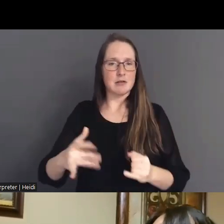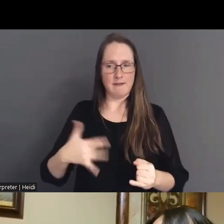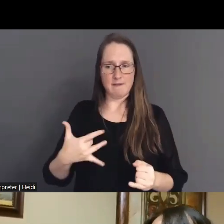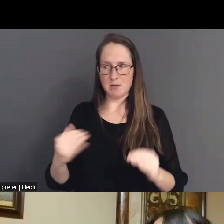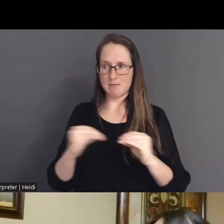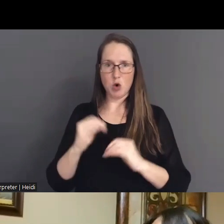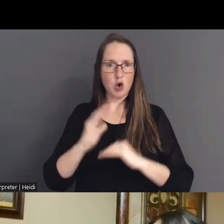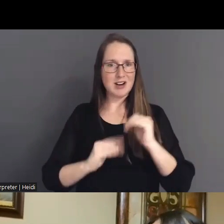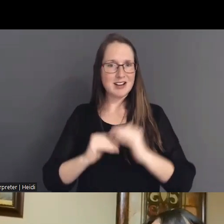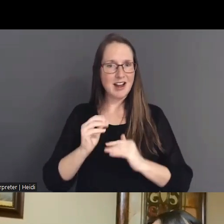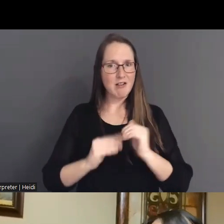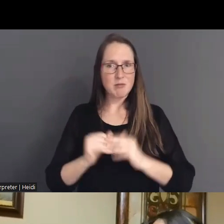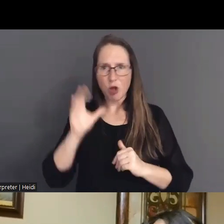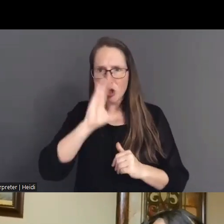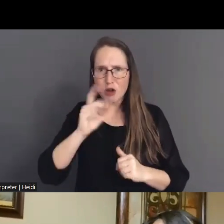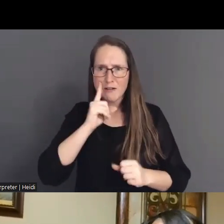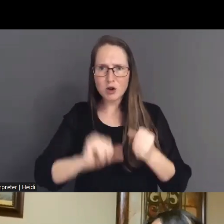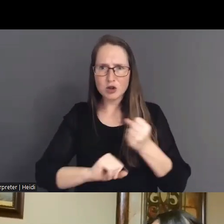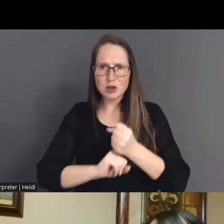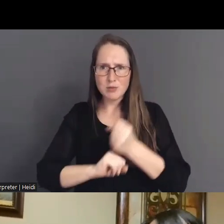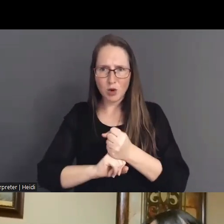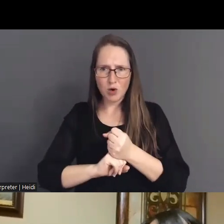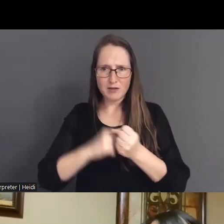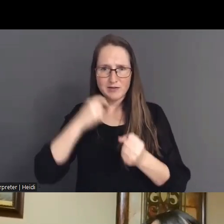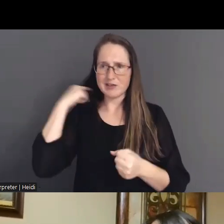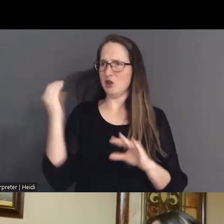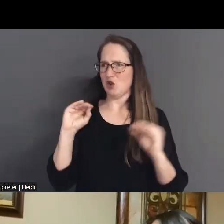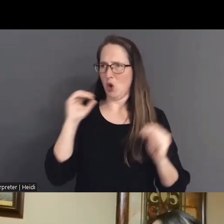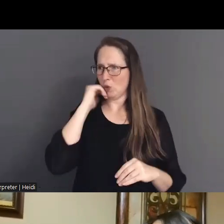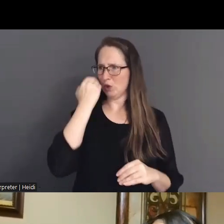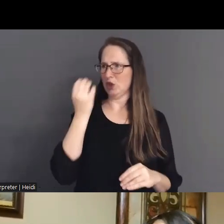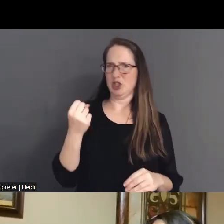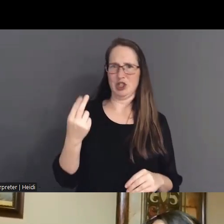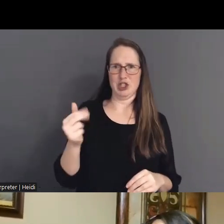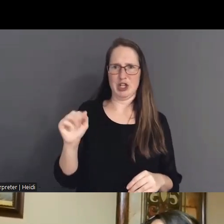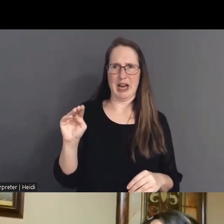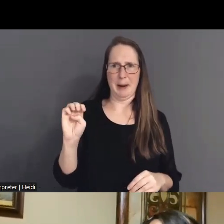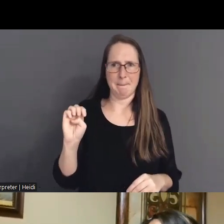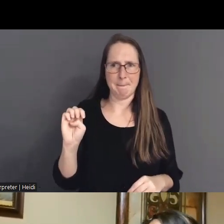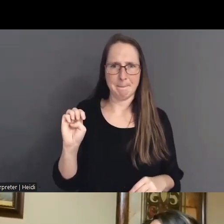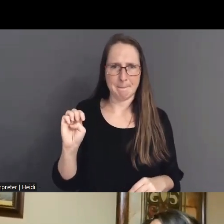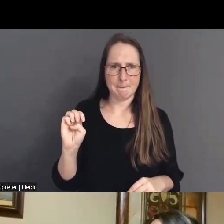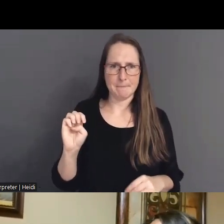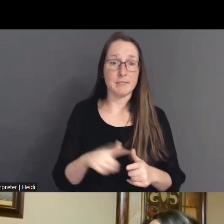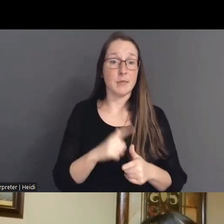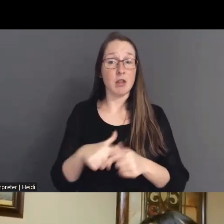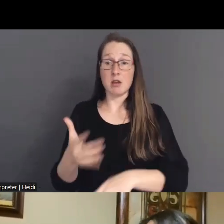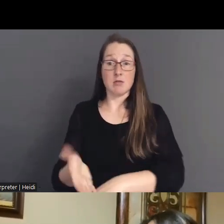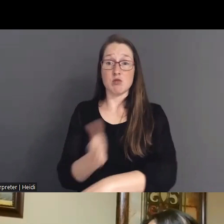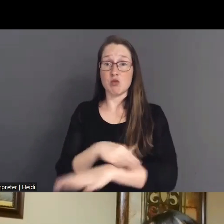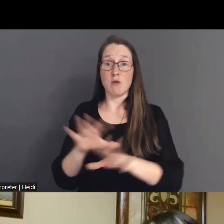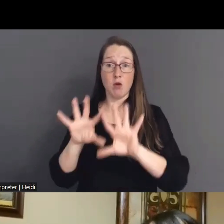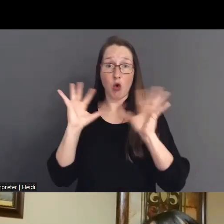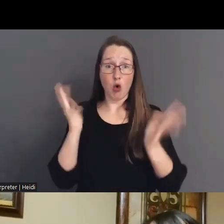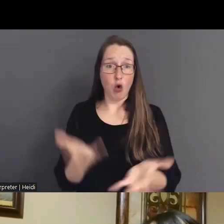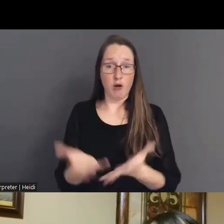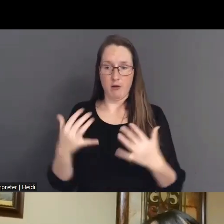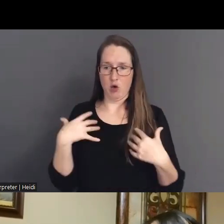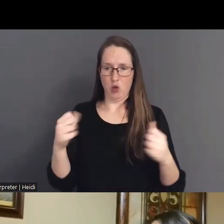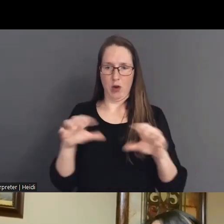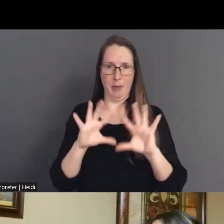comfortable seeking support. There's no shame. And then to improve overall